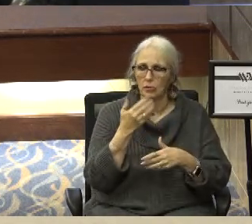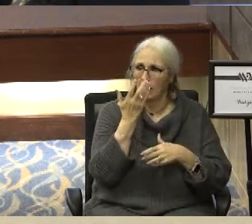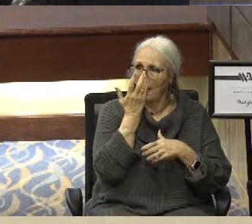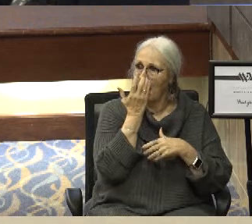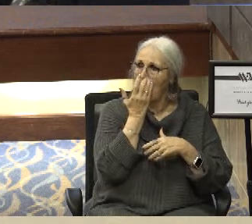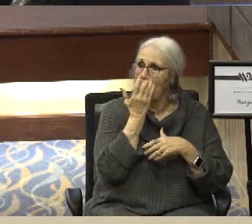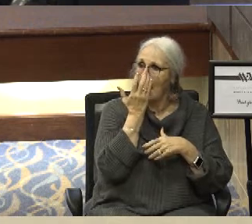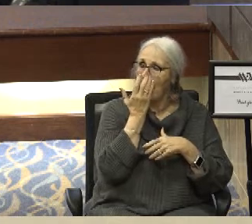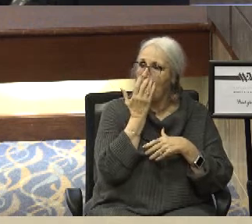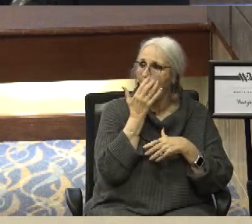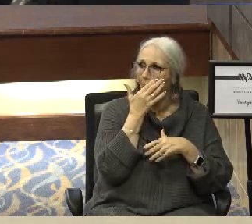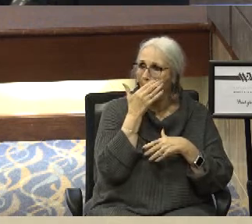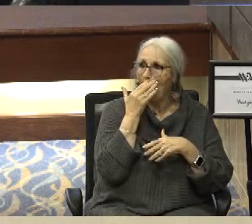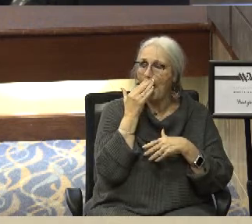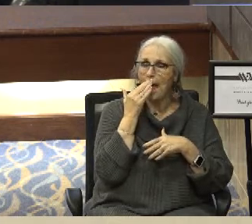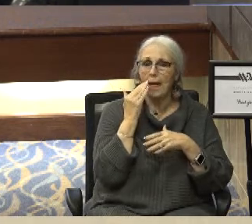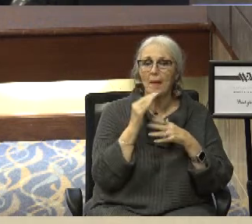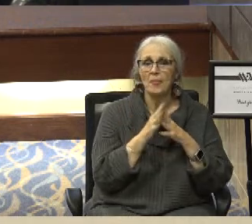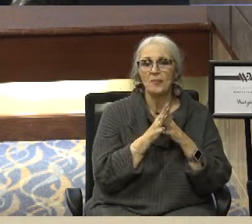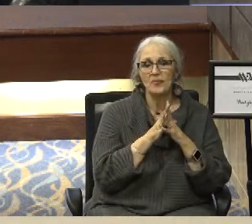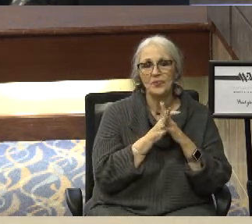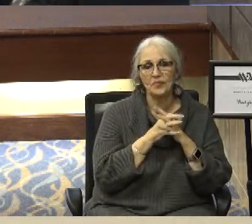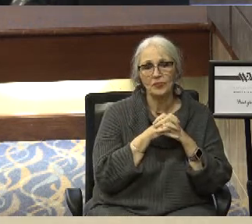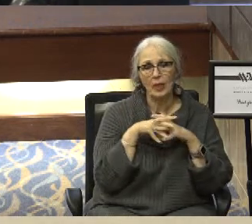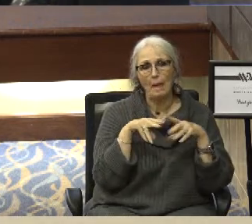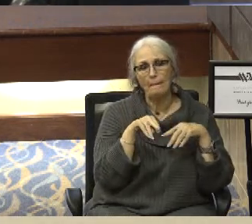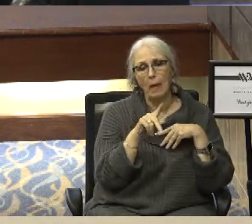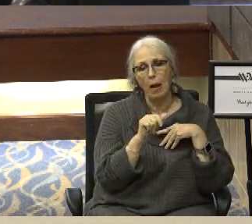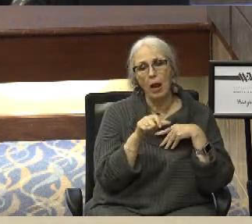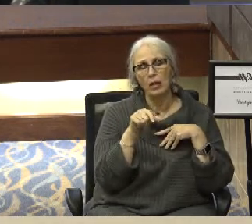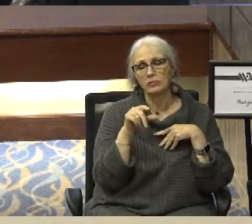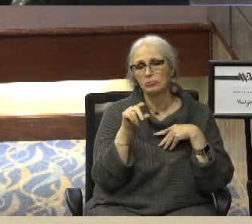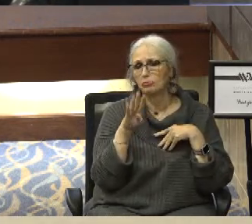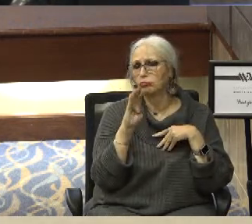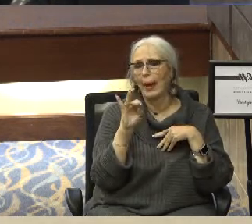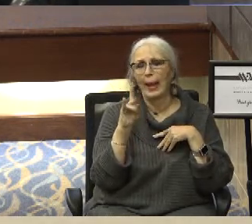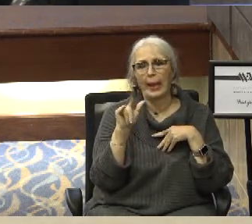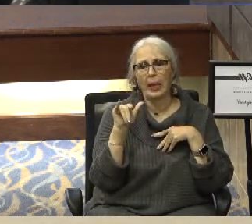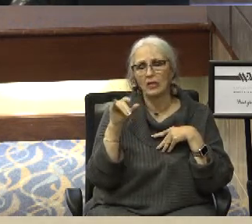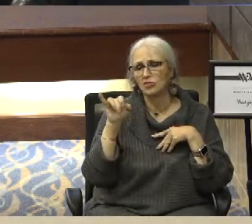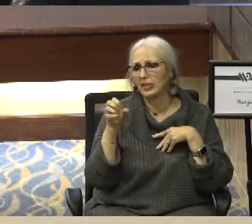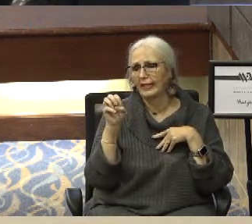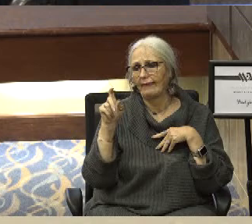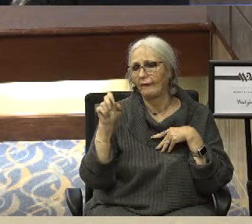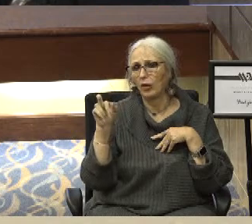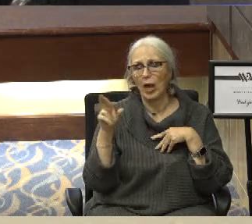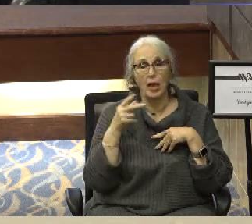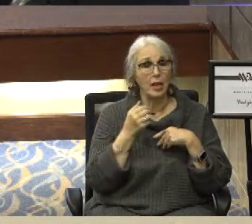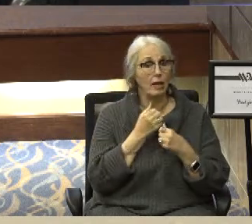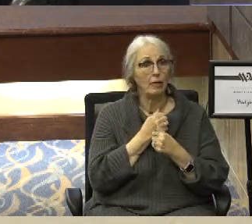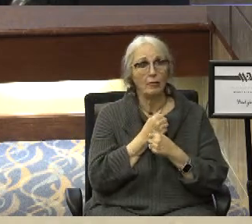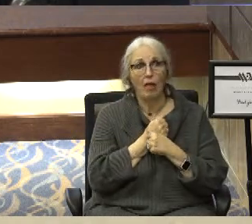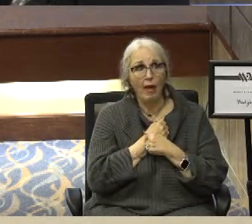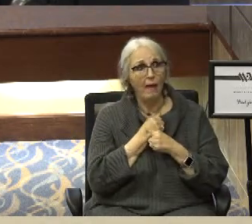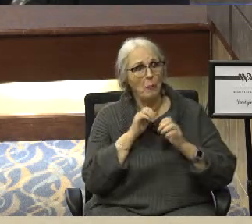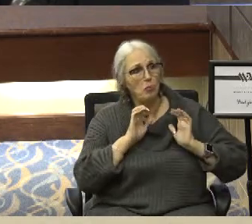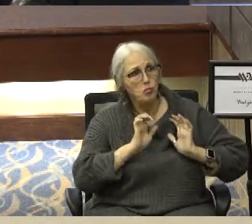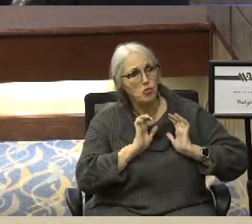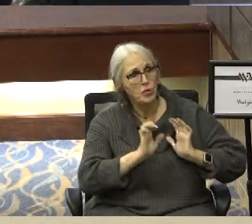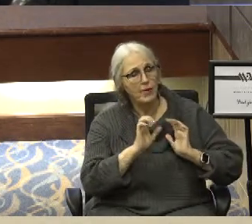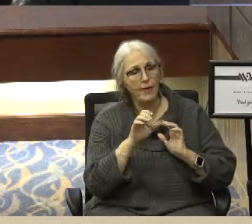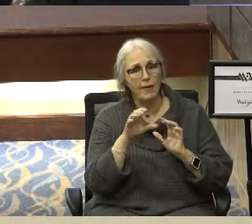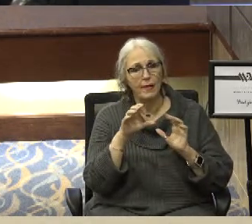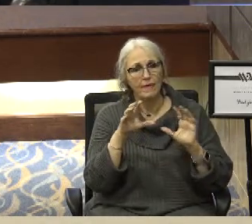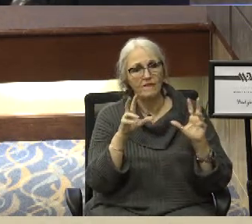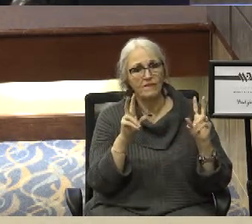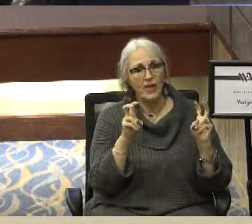through. And Paul and Bradley and Jennifer have heard me say this. I don't love the pushing of the phase 2